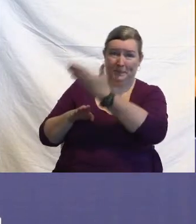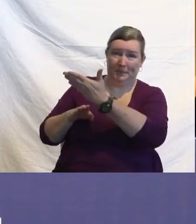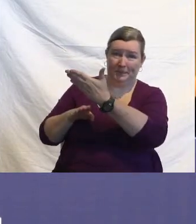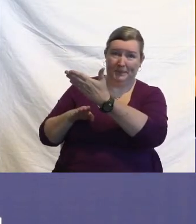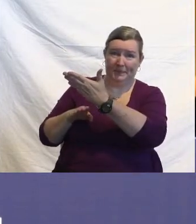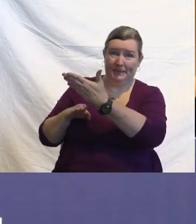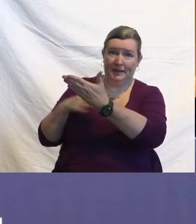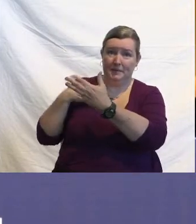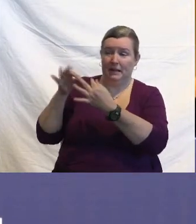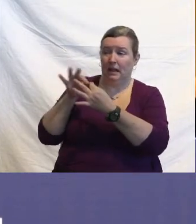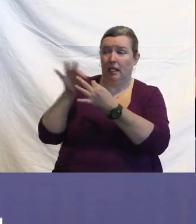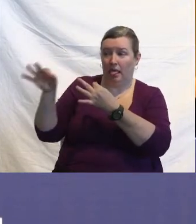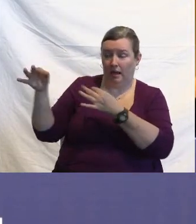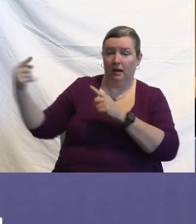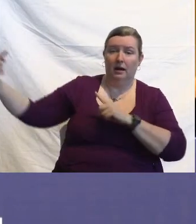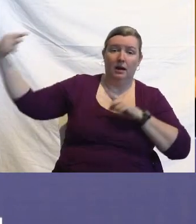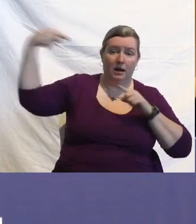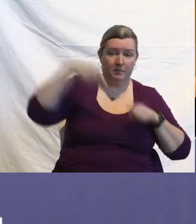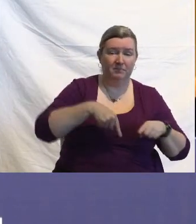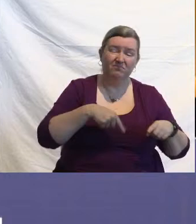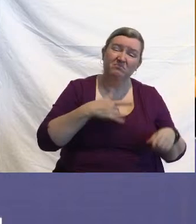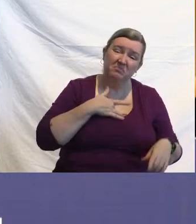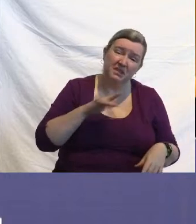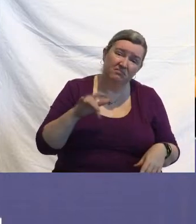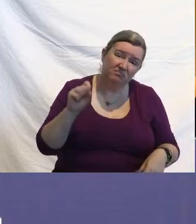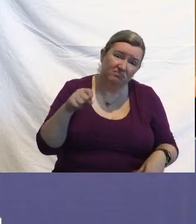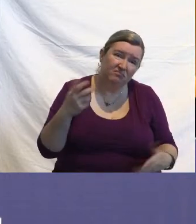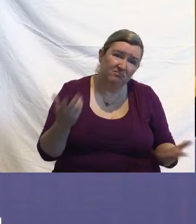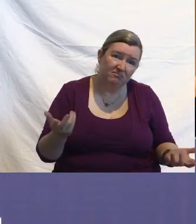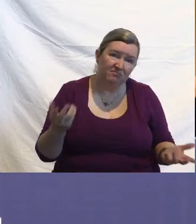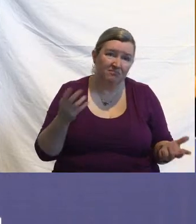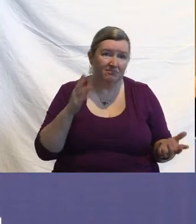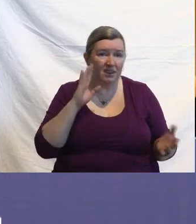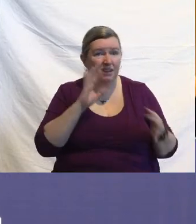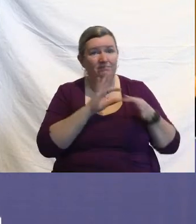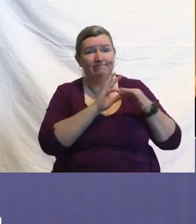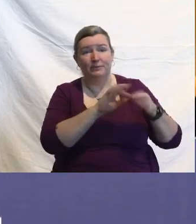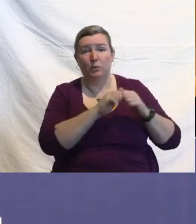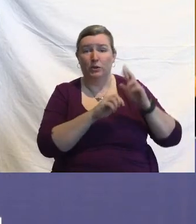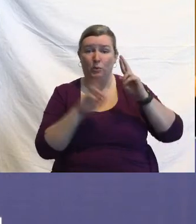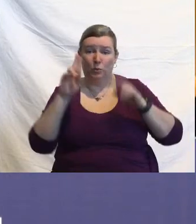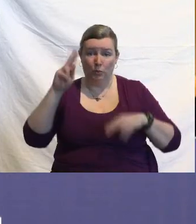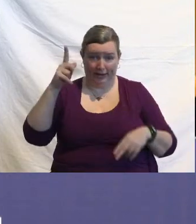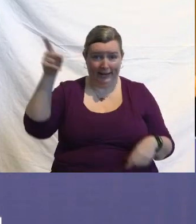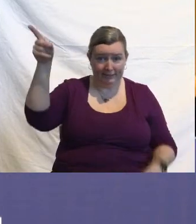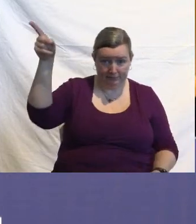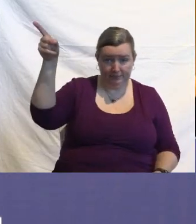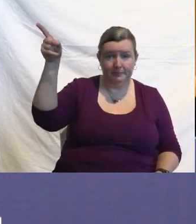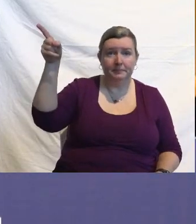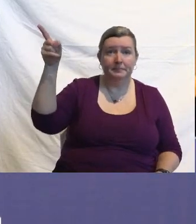think, at least relative to the UK, we've had a more sensible